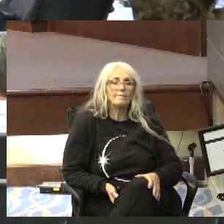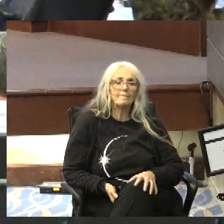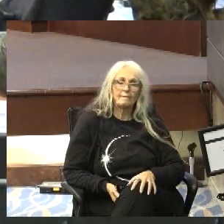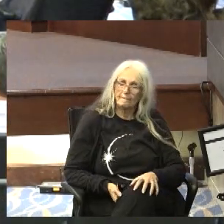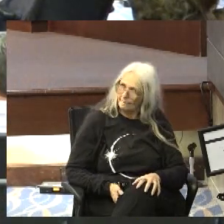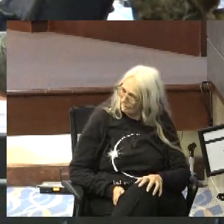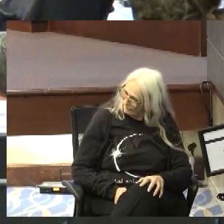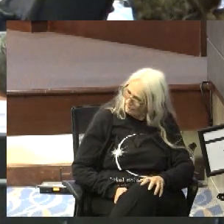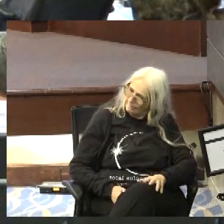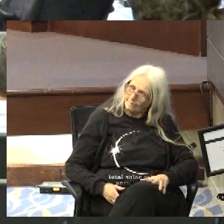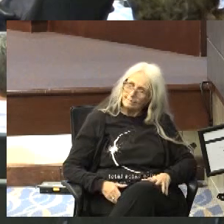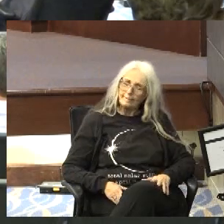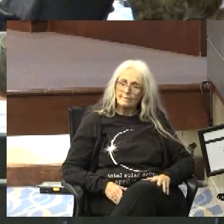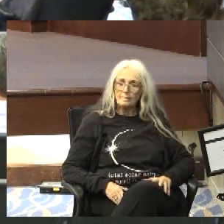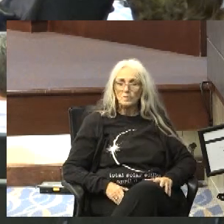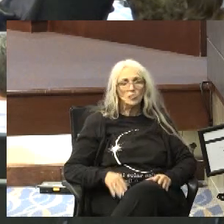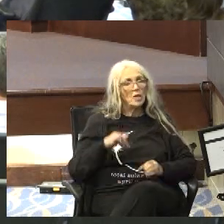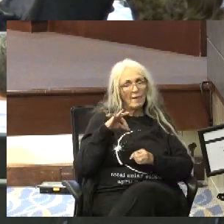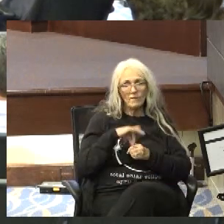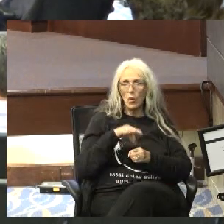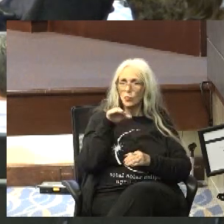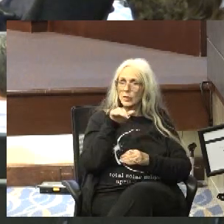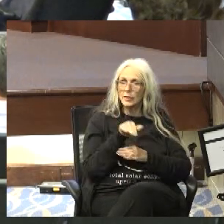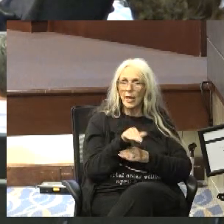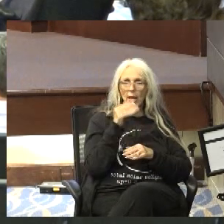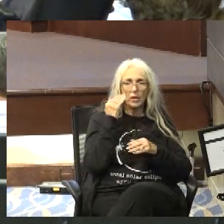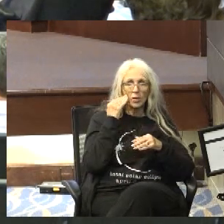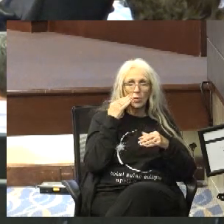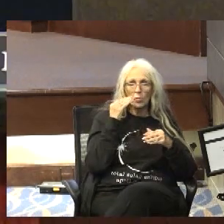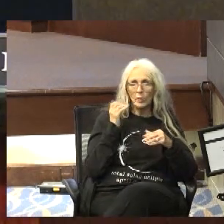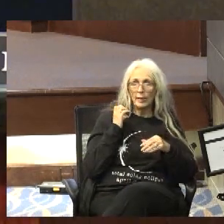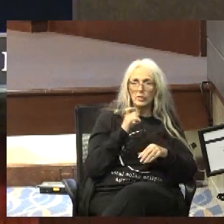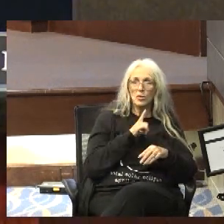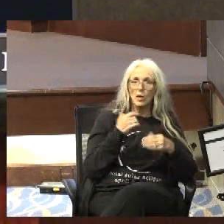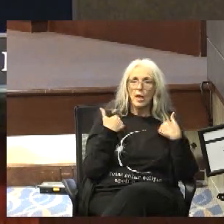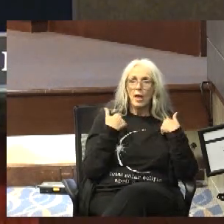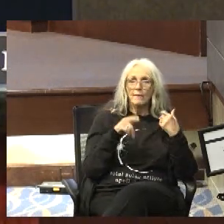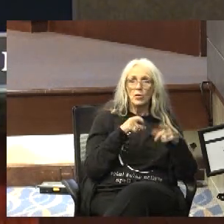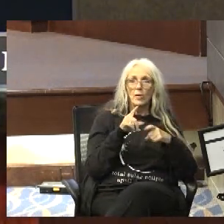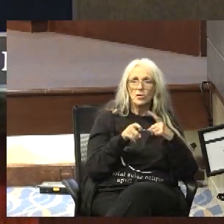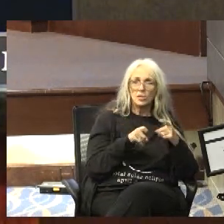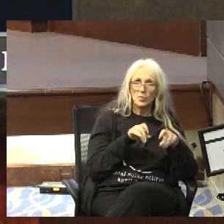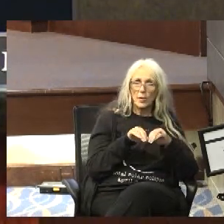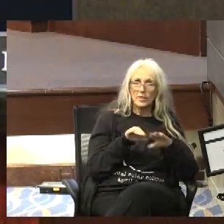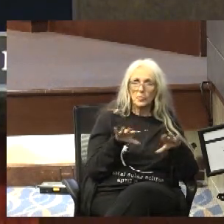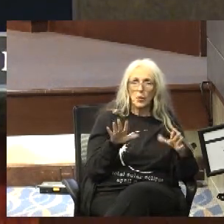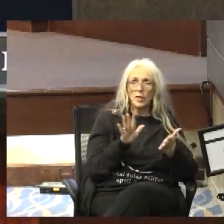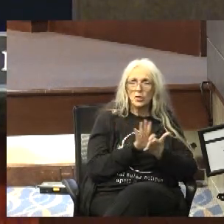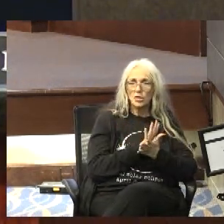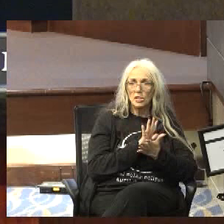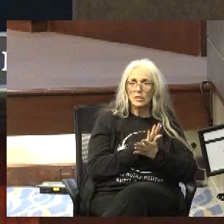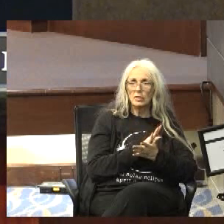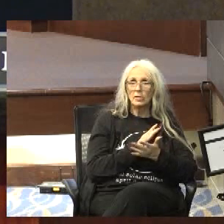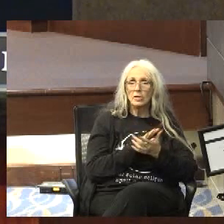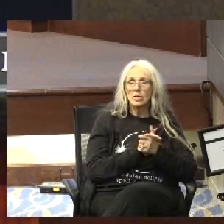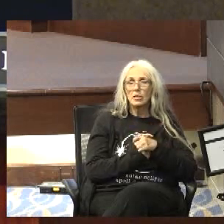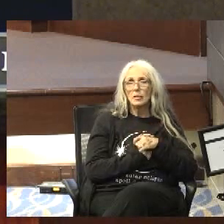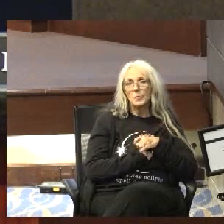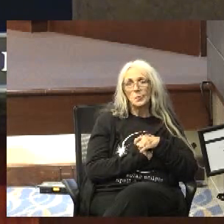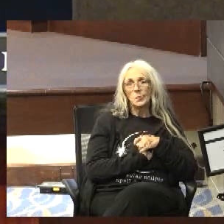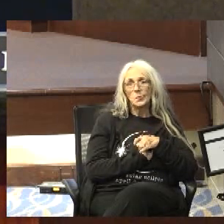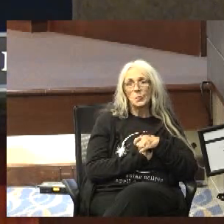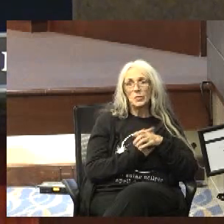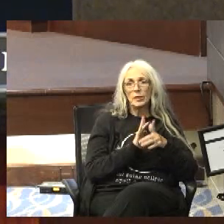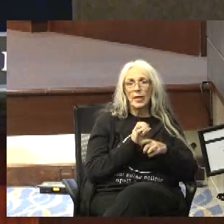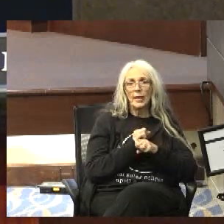And I know, I think, you know, we're not voting on this tonight. I know council can have questions. We can look at spreadsheets and go as deep as council needs to get